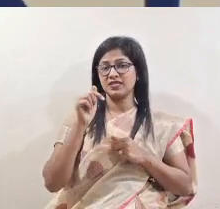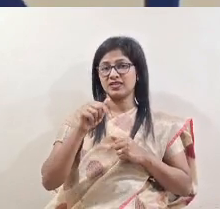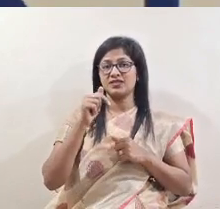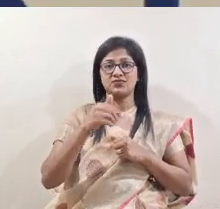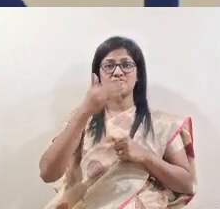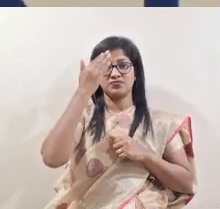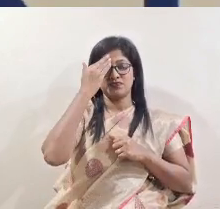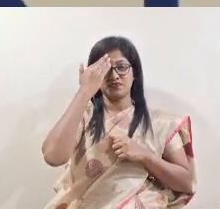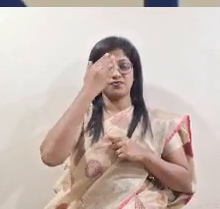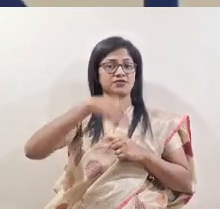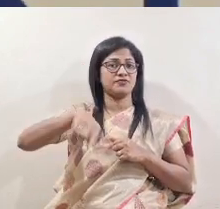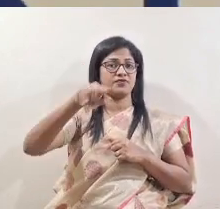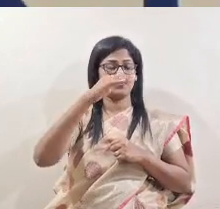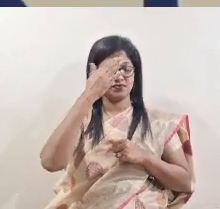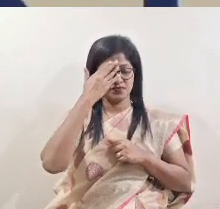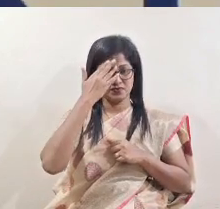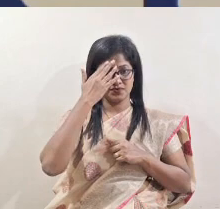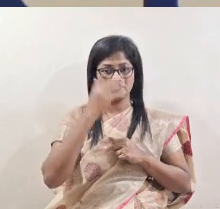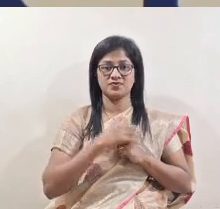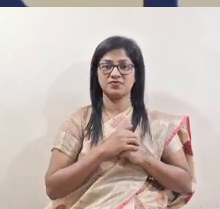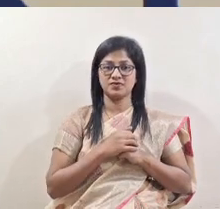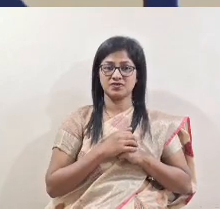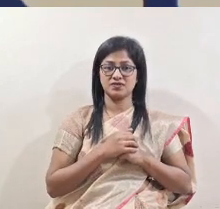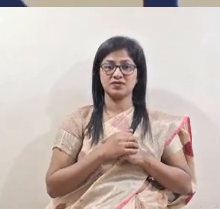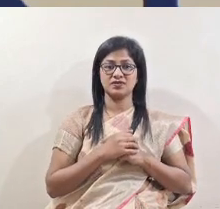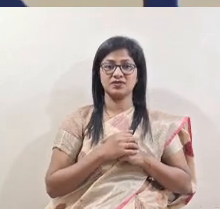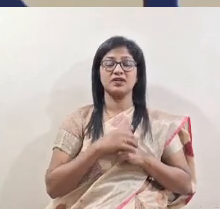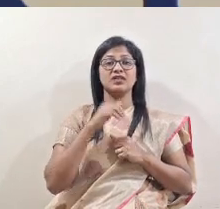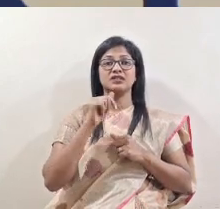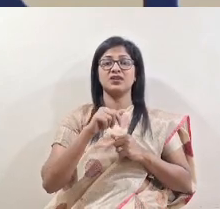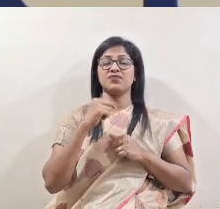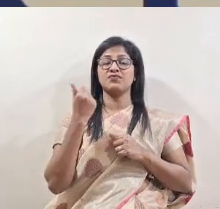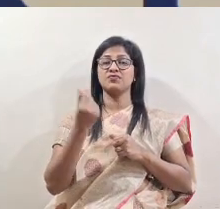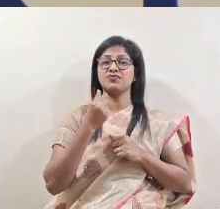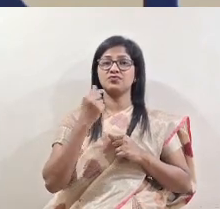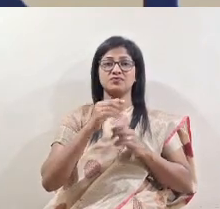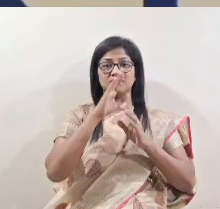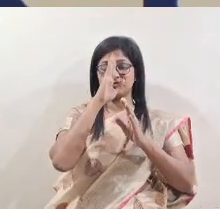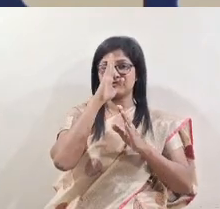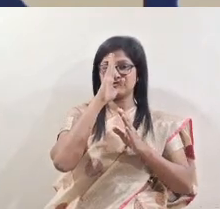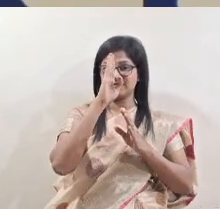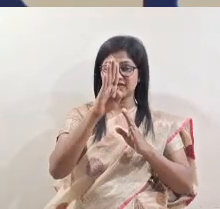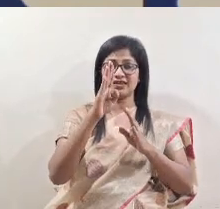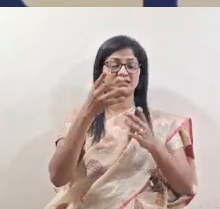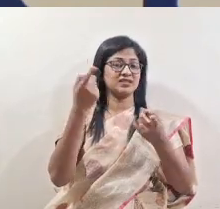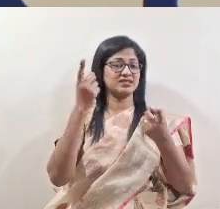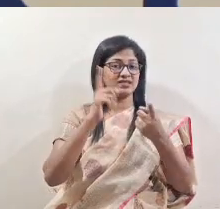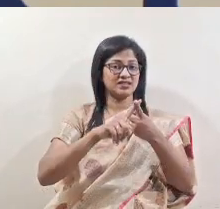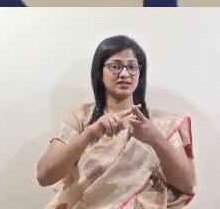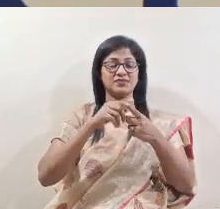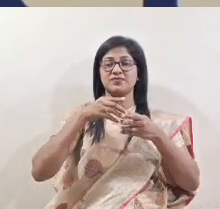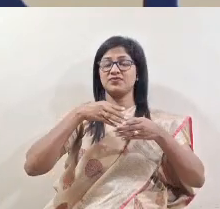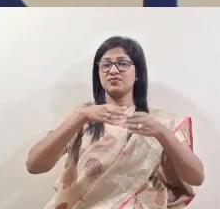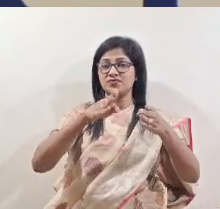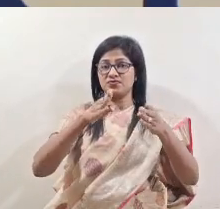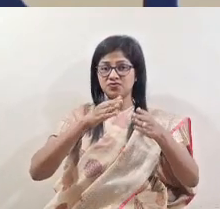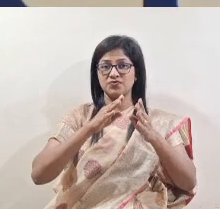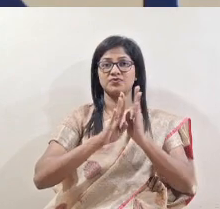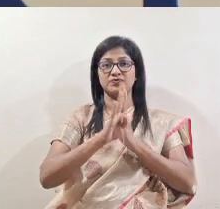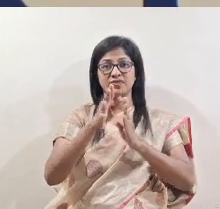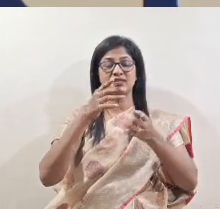So here we know we have the VRUs have the direct impact of whatever catastrophe happens on our